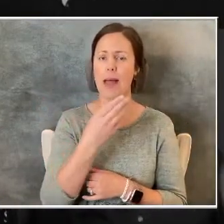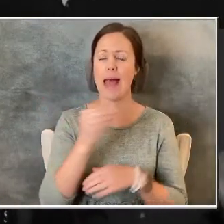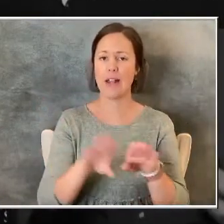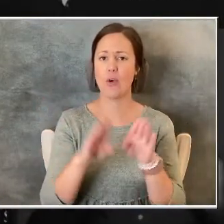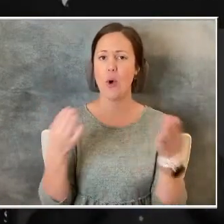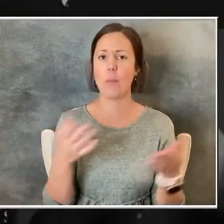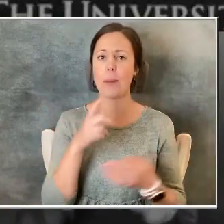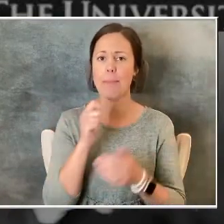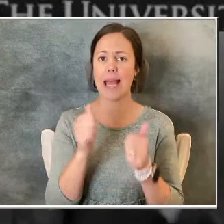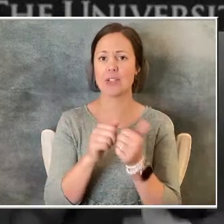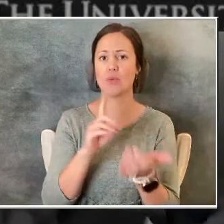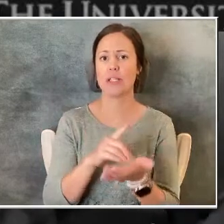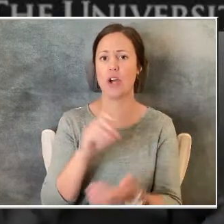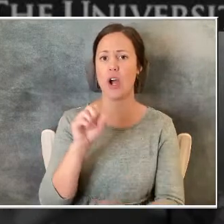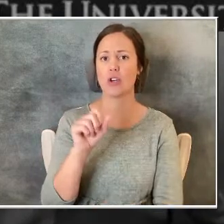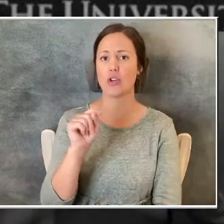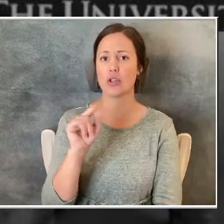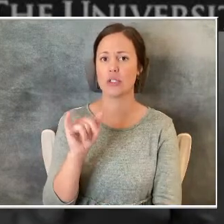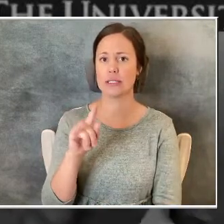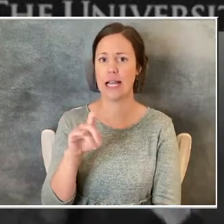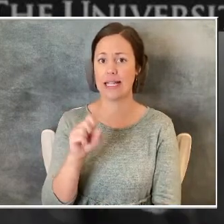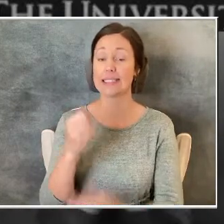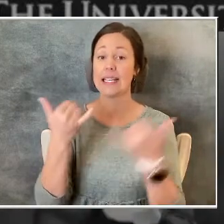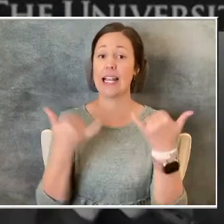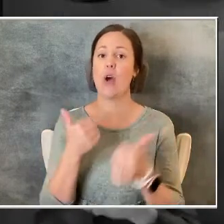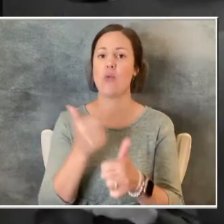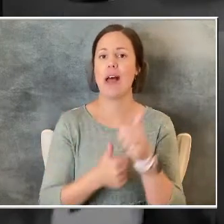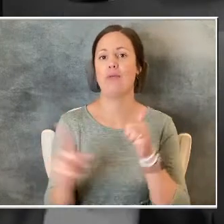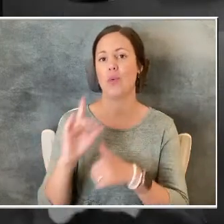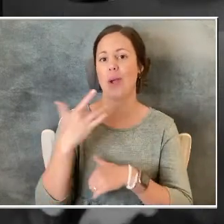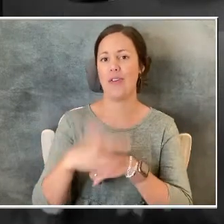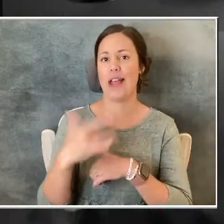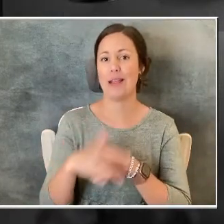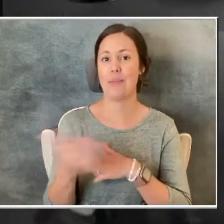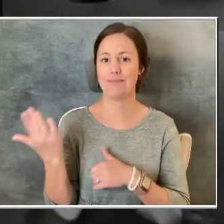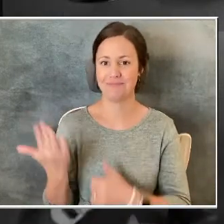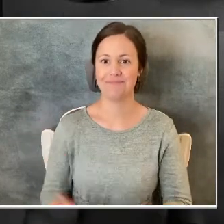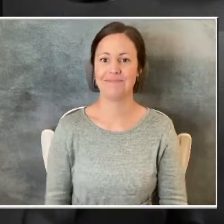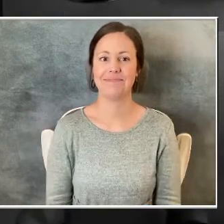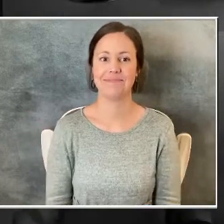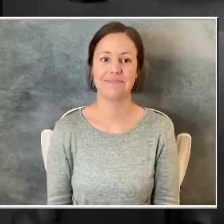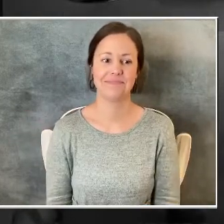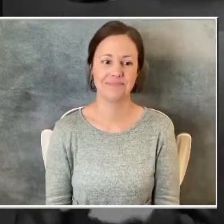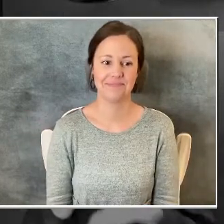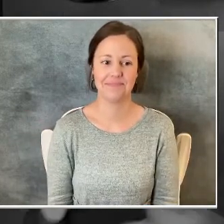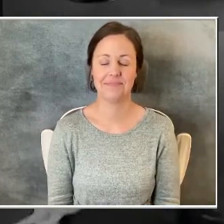with Dr. Stites podcasts. Now, everywhere podcasts are available.